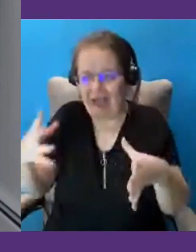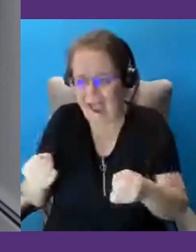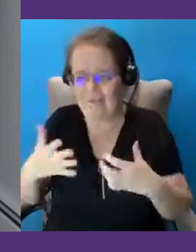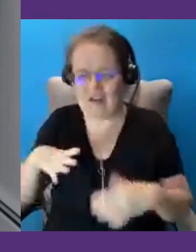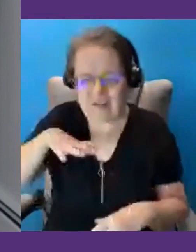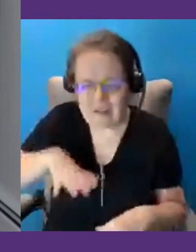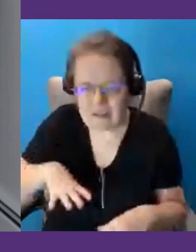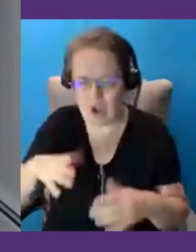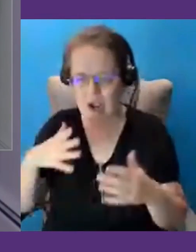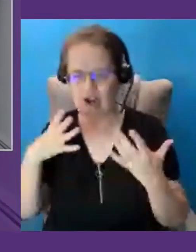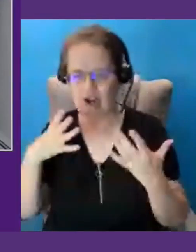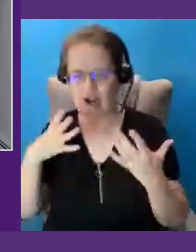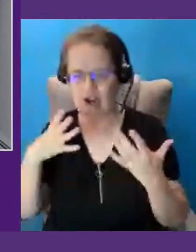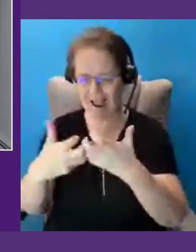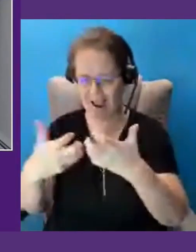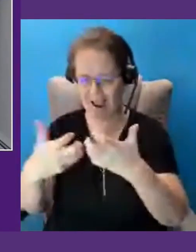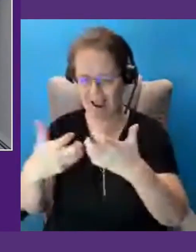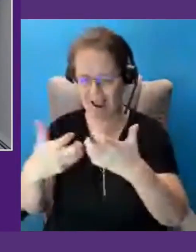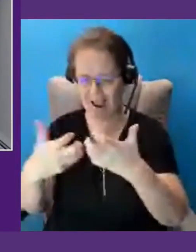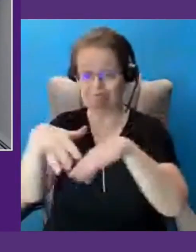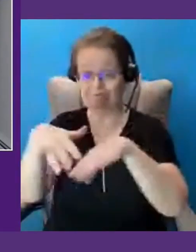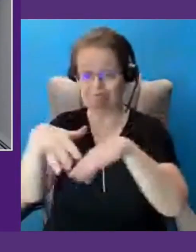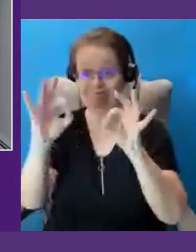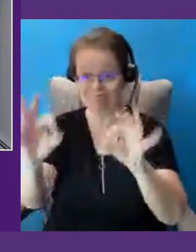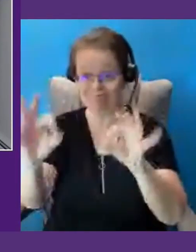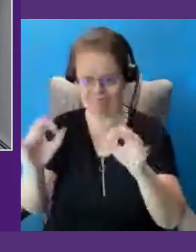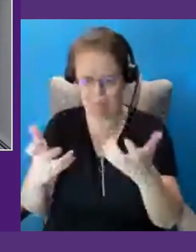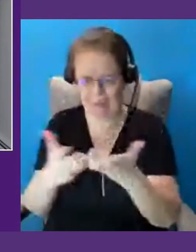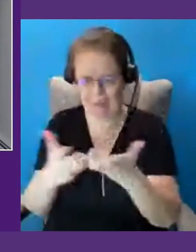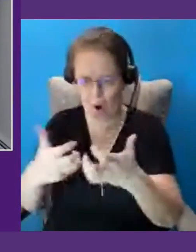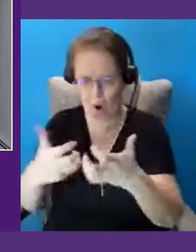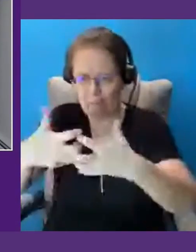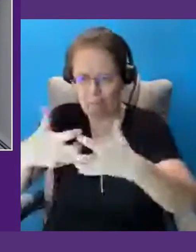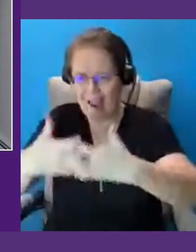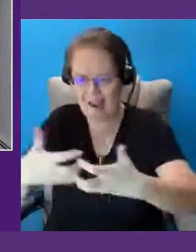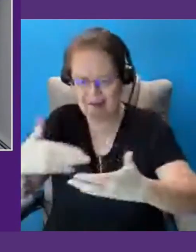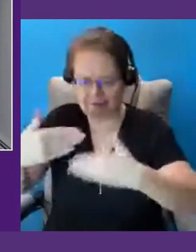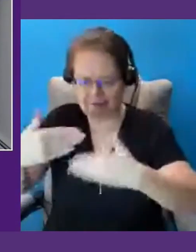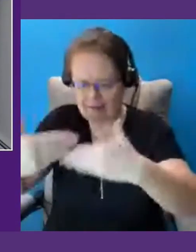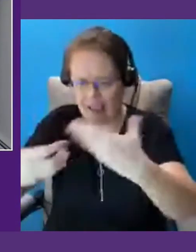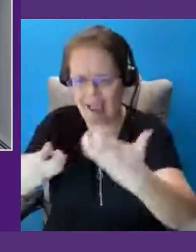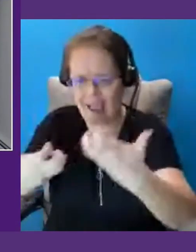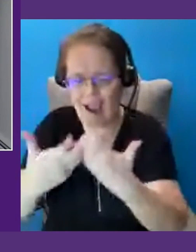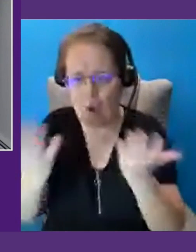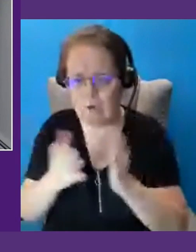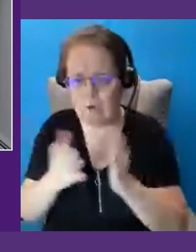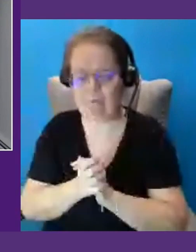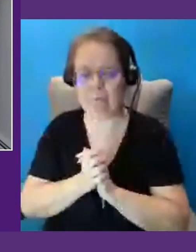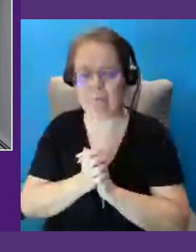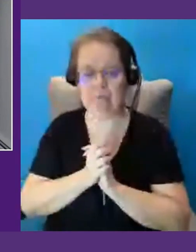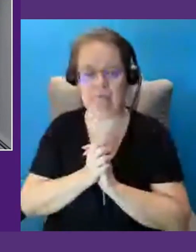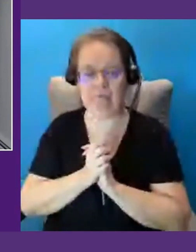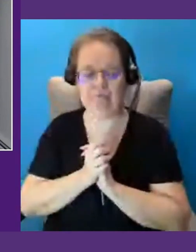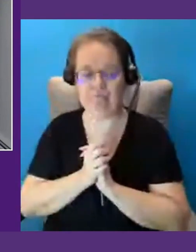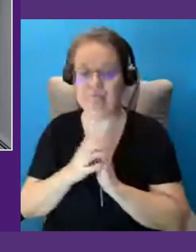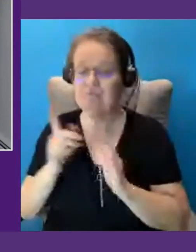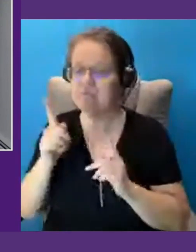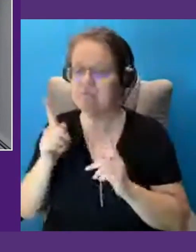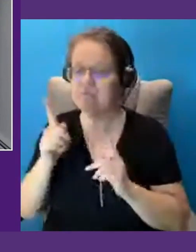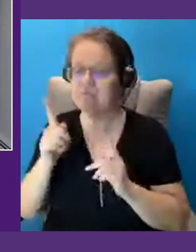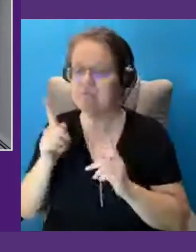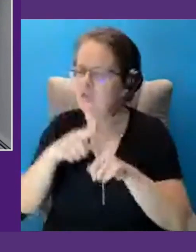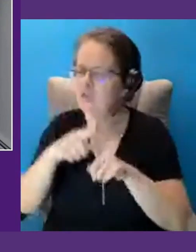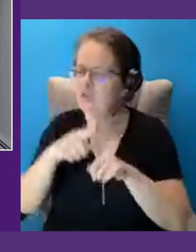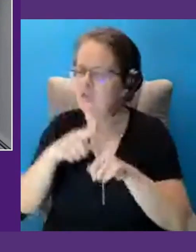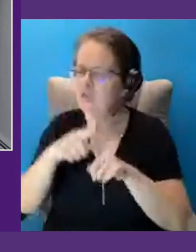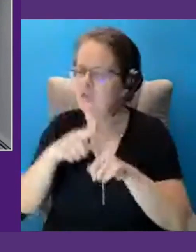of how. So, and part of the mechanics, I guess, is how disabled people are represented by those